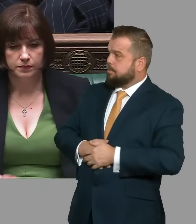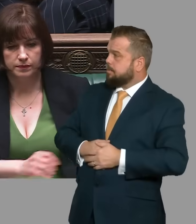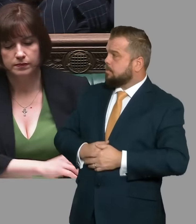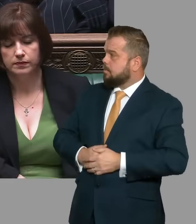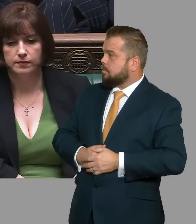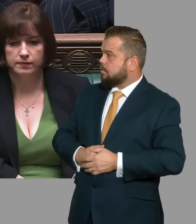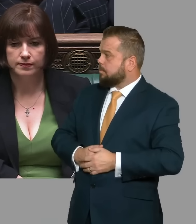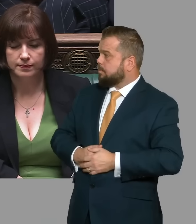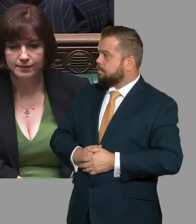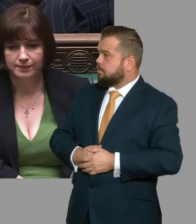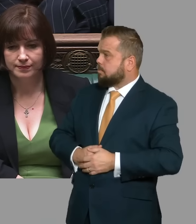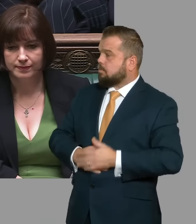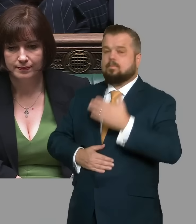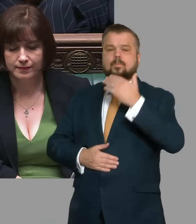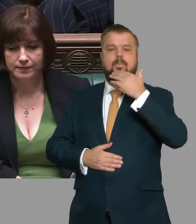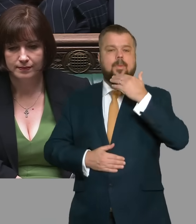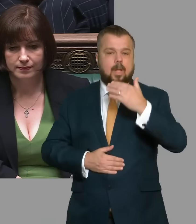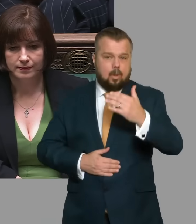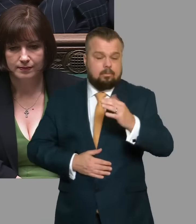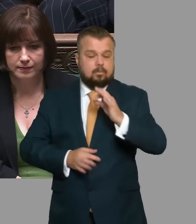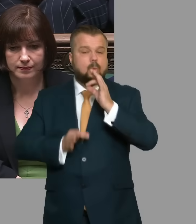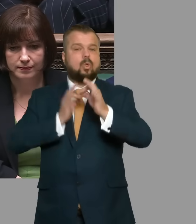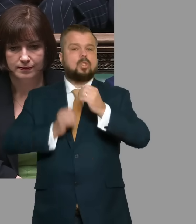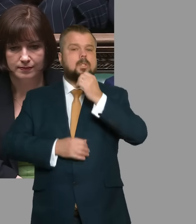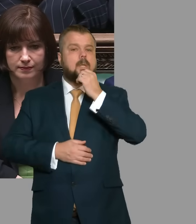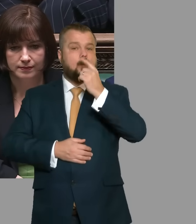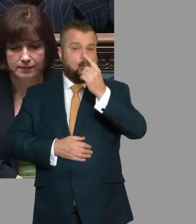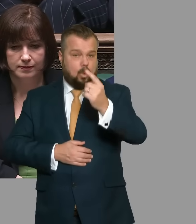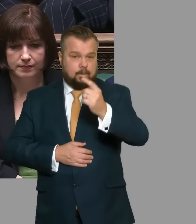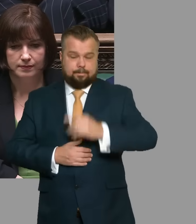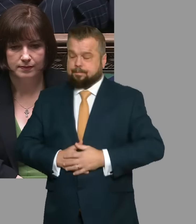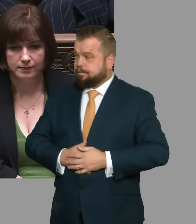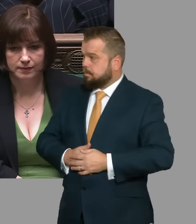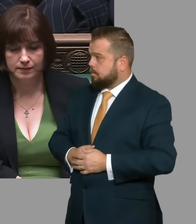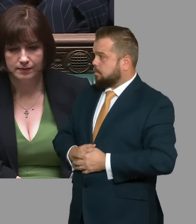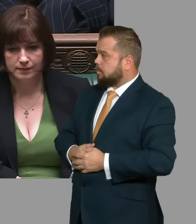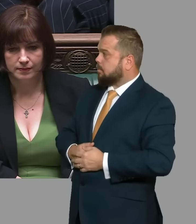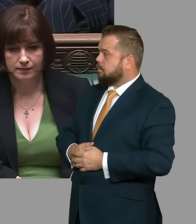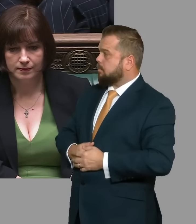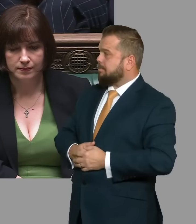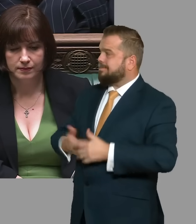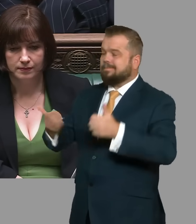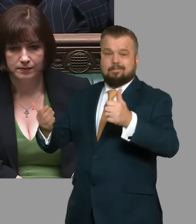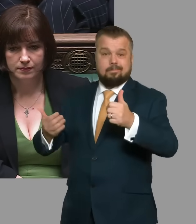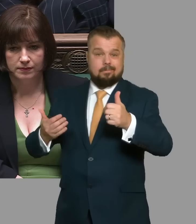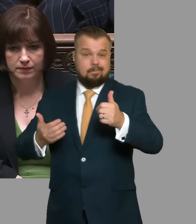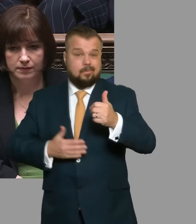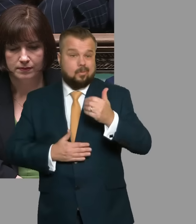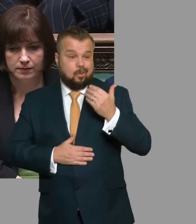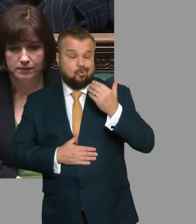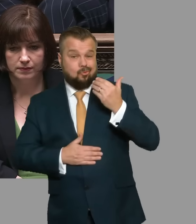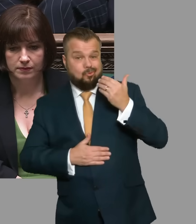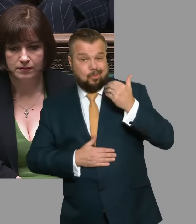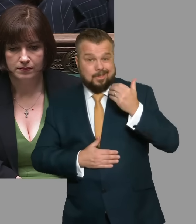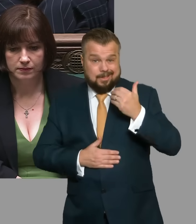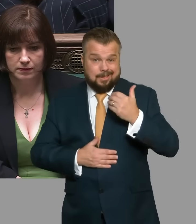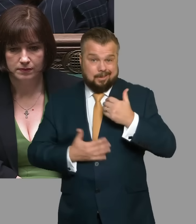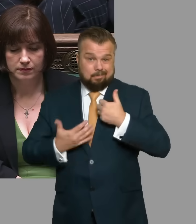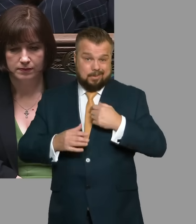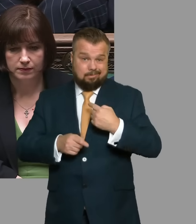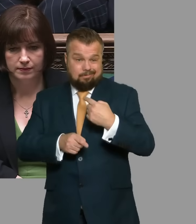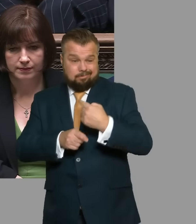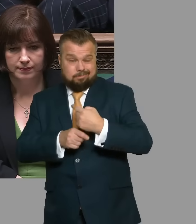our international allies, including European leaders and others, the US and NATO. We will continue to